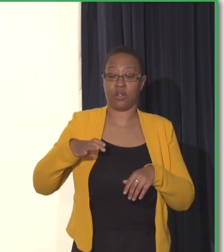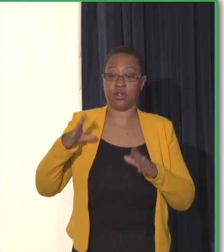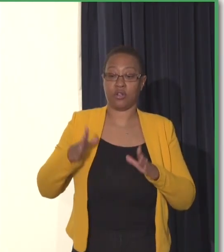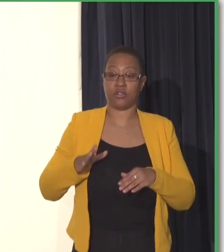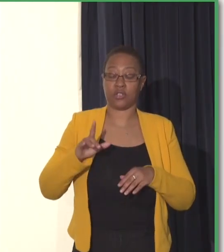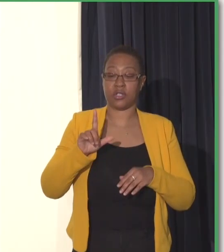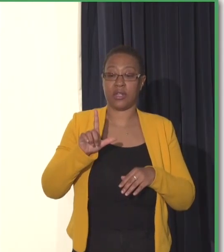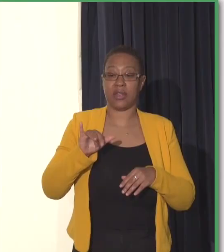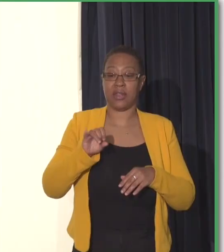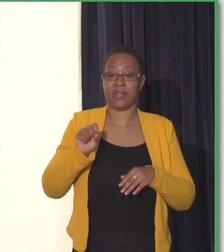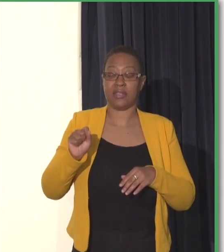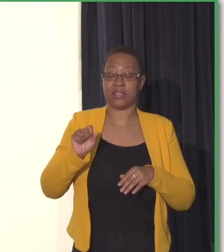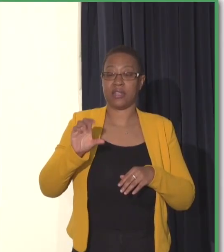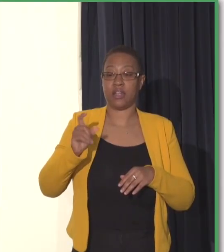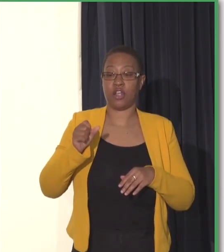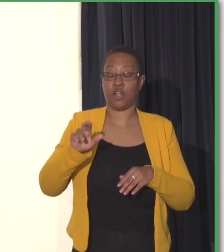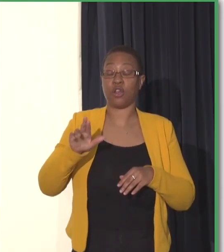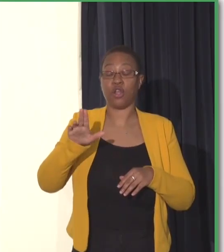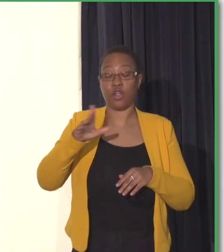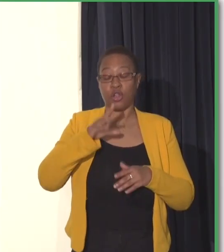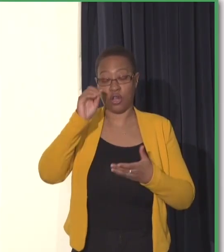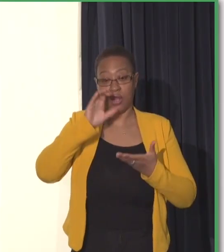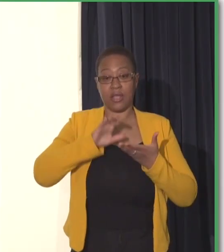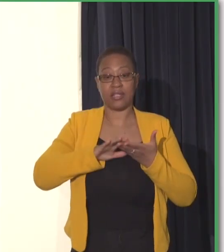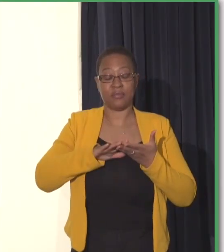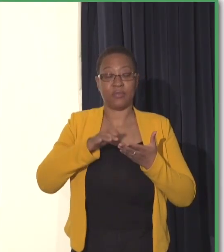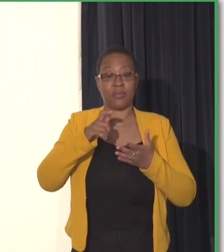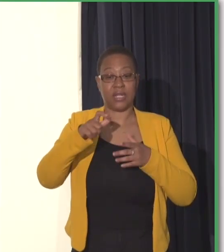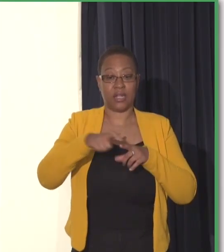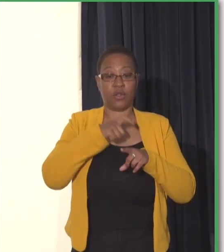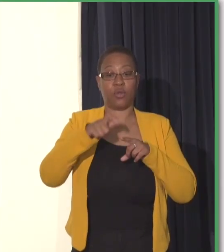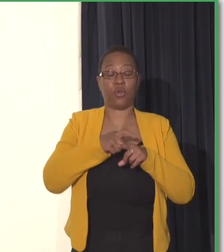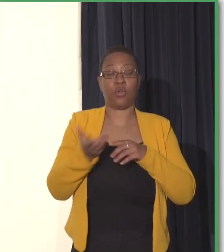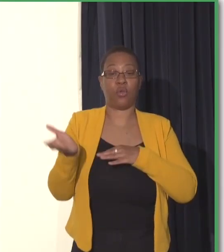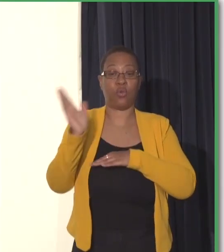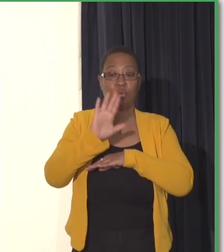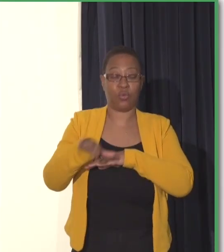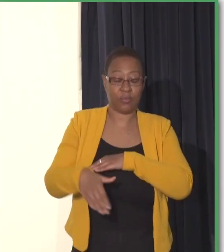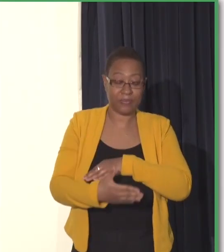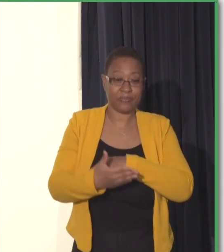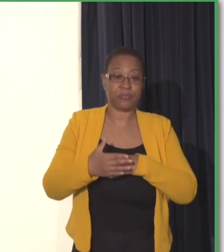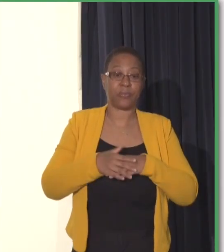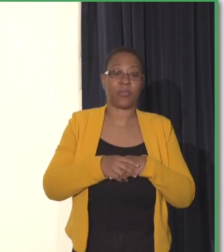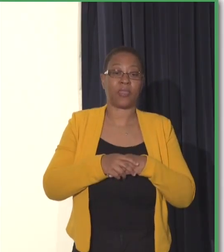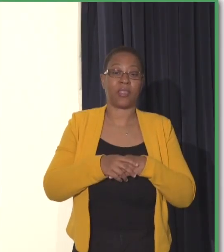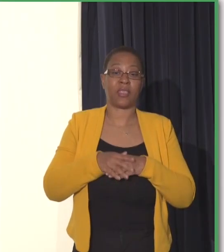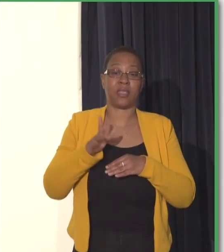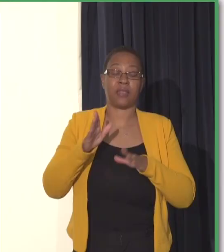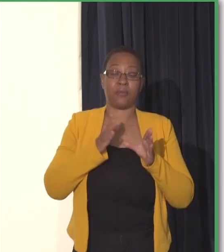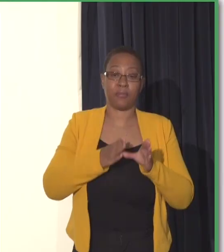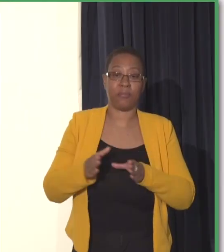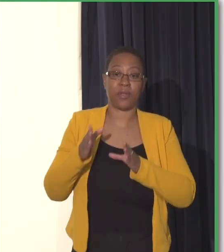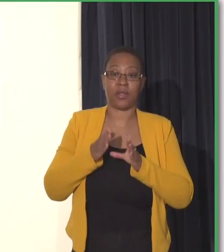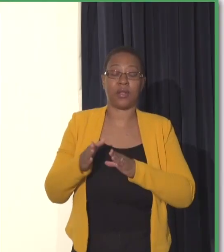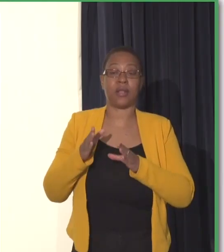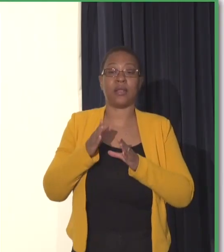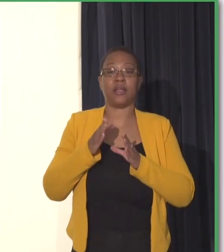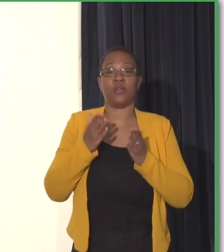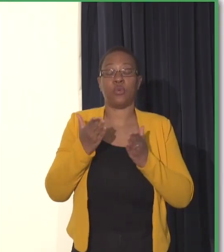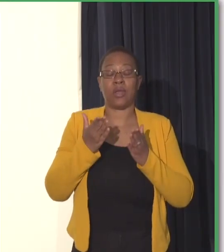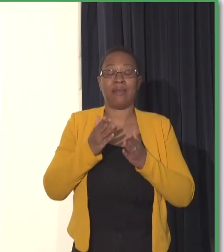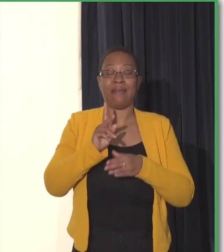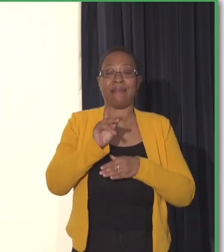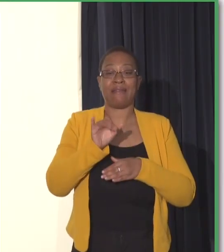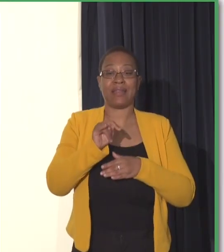Carter. Absolutely. Her and her husband have been receiving calls throughout the day, throughout the night. They've been preparing kits to